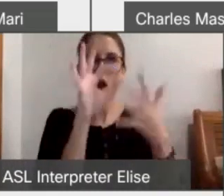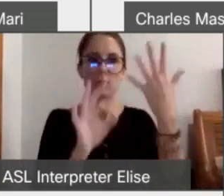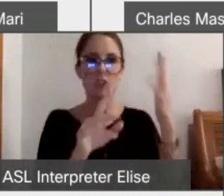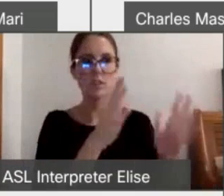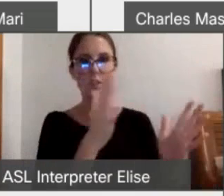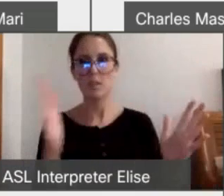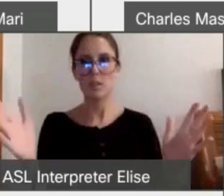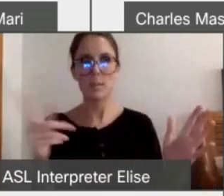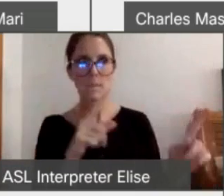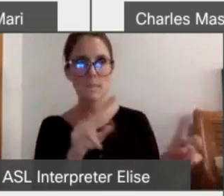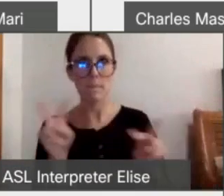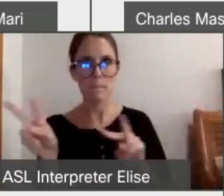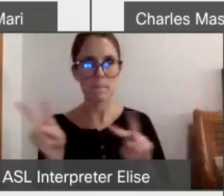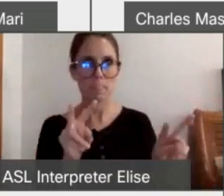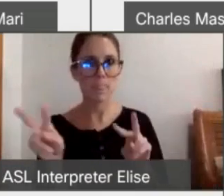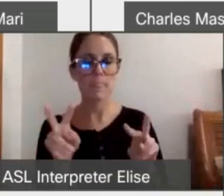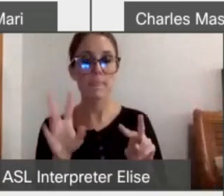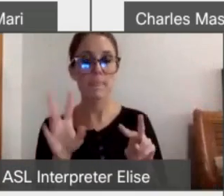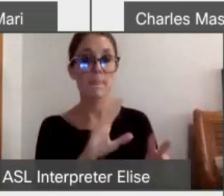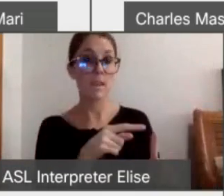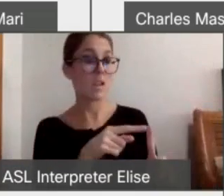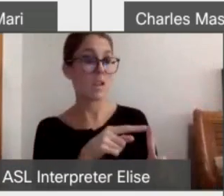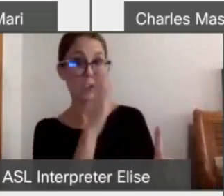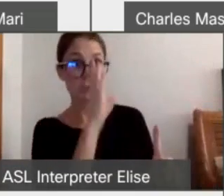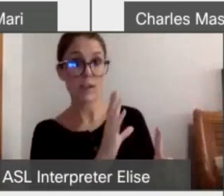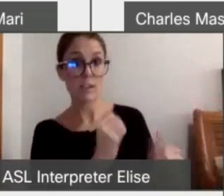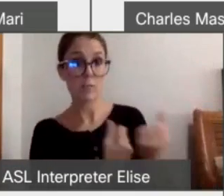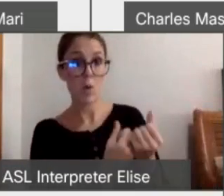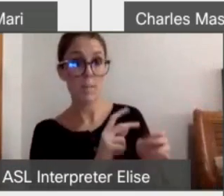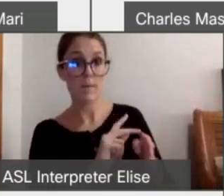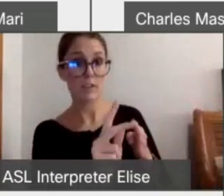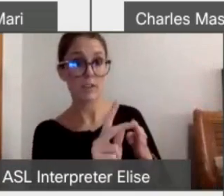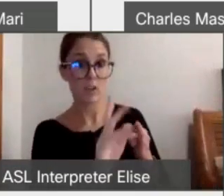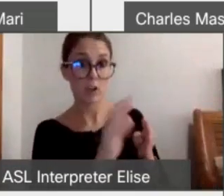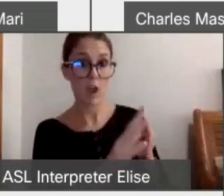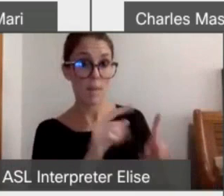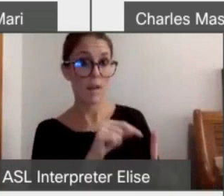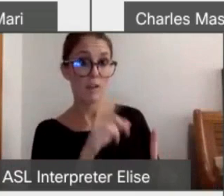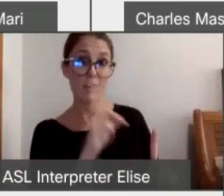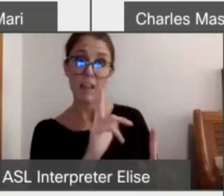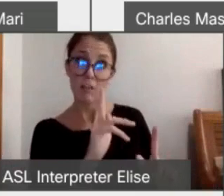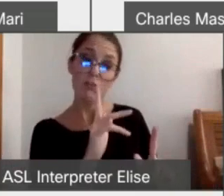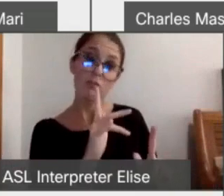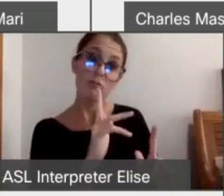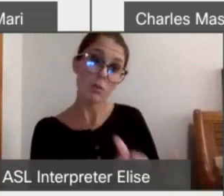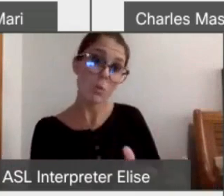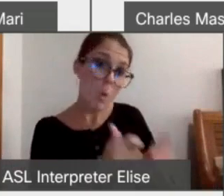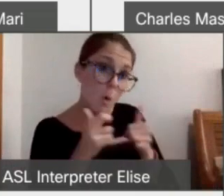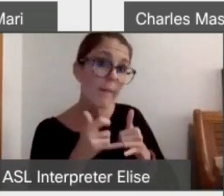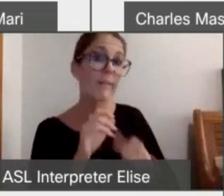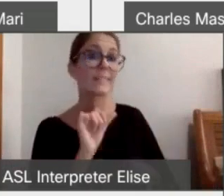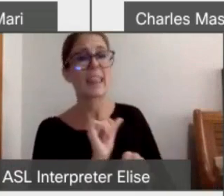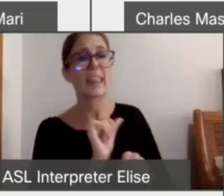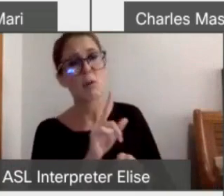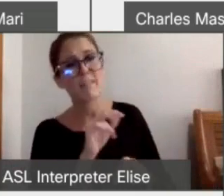think the job, the direct support professional job, although it's incredibly rewarding, it is a labor of love. Just